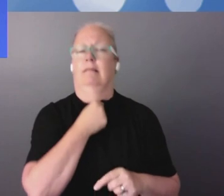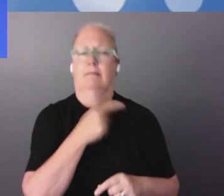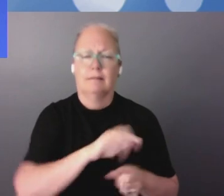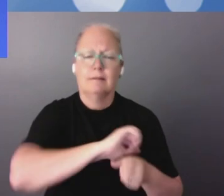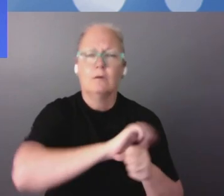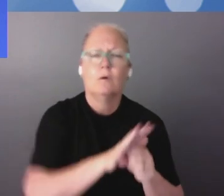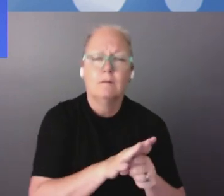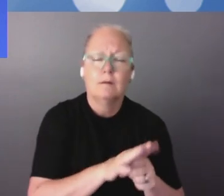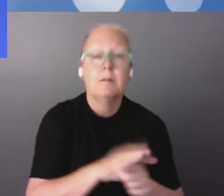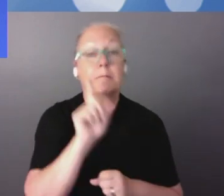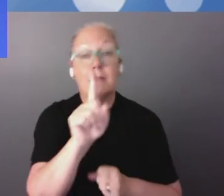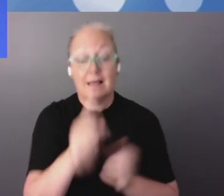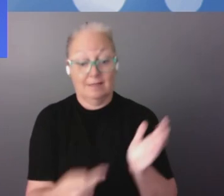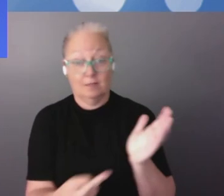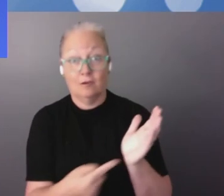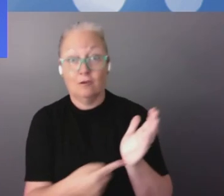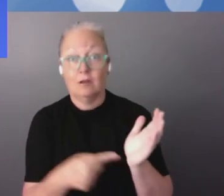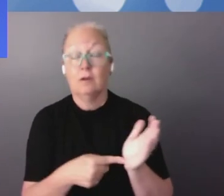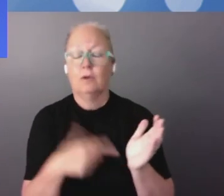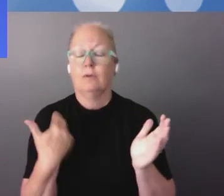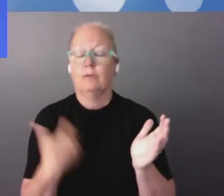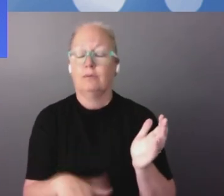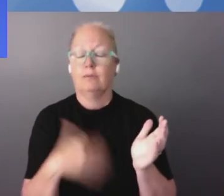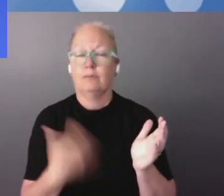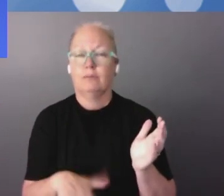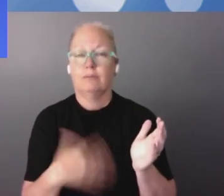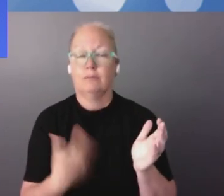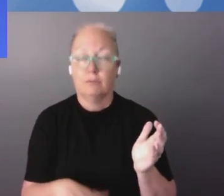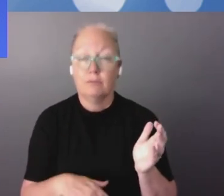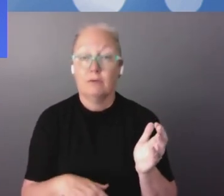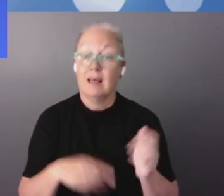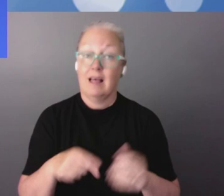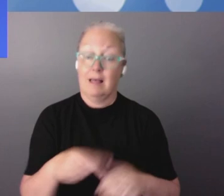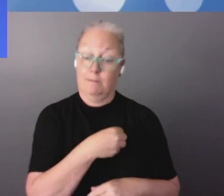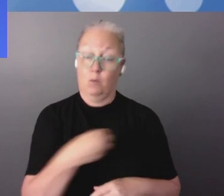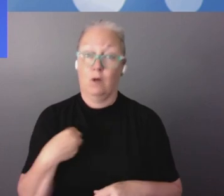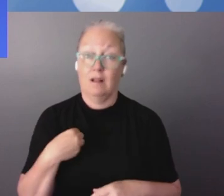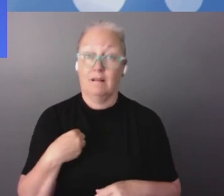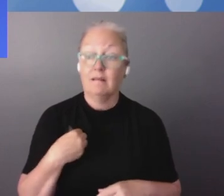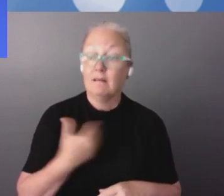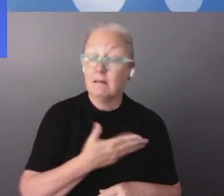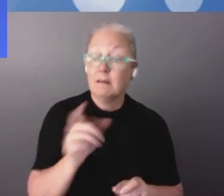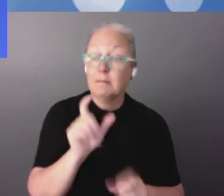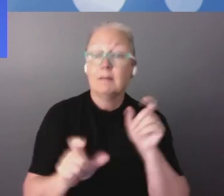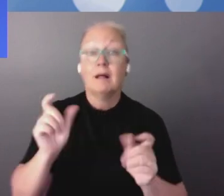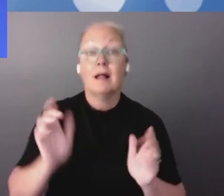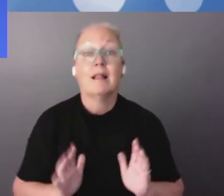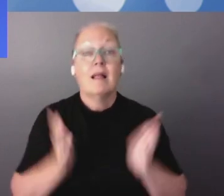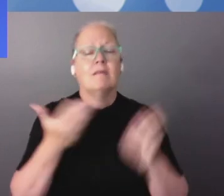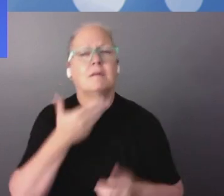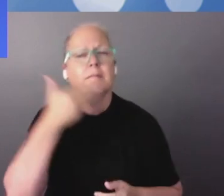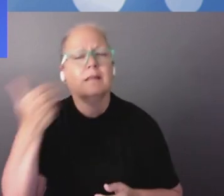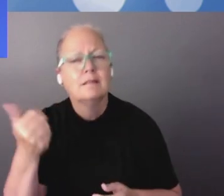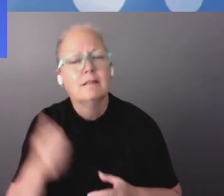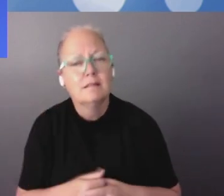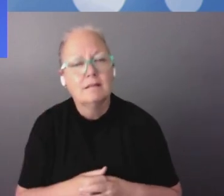many lives in Poland, for example, where we have implemented electronic